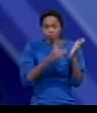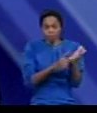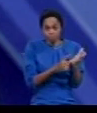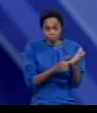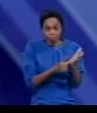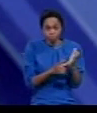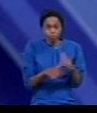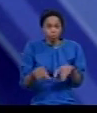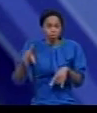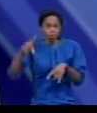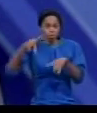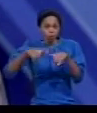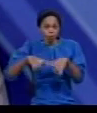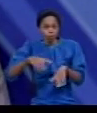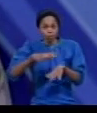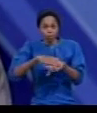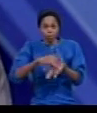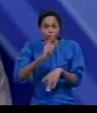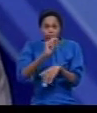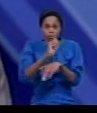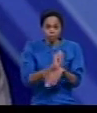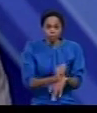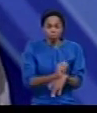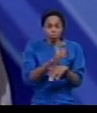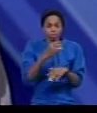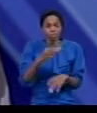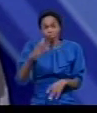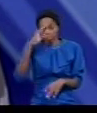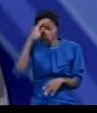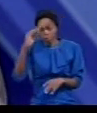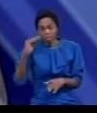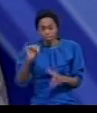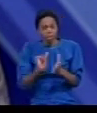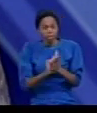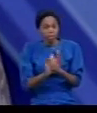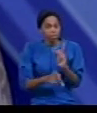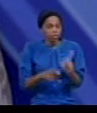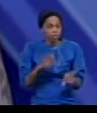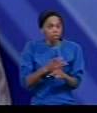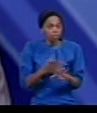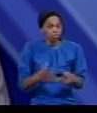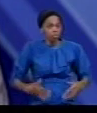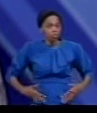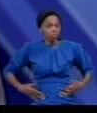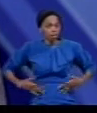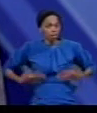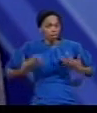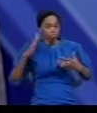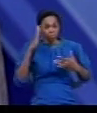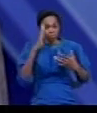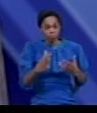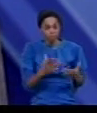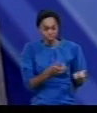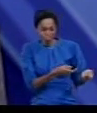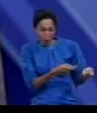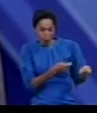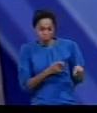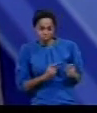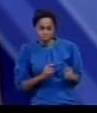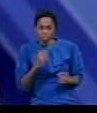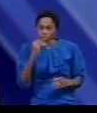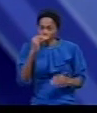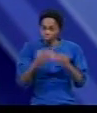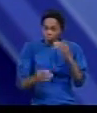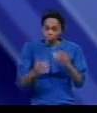and the tradition of men? Such life will attract judgment and fury in the sight of